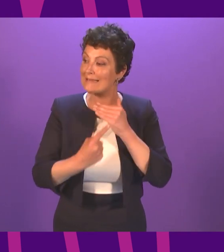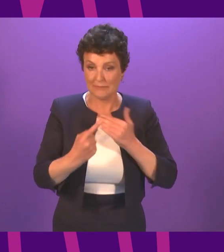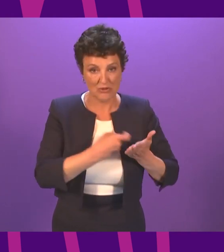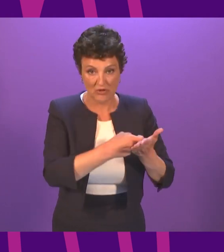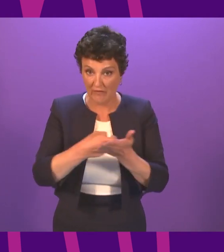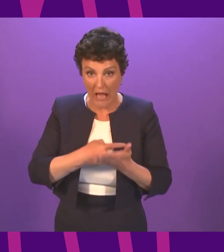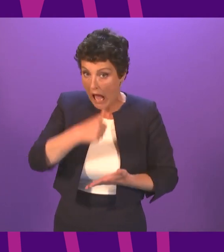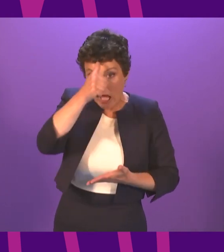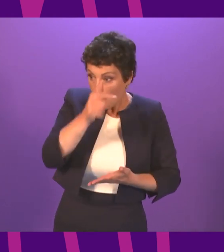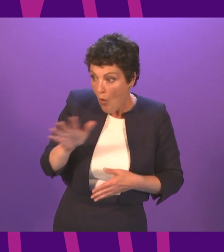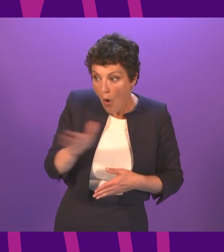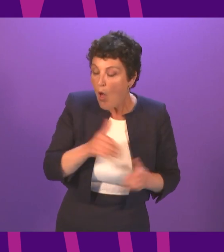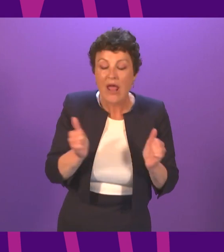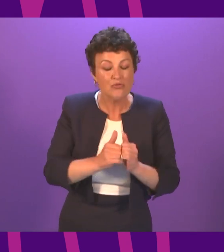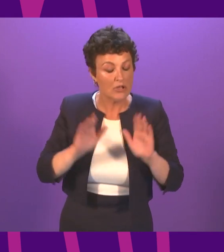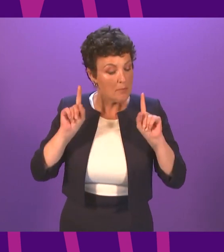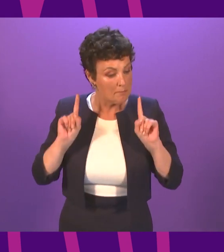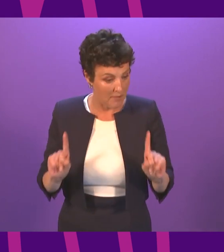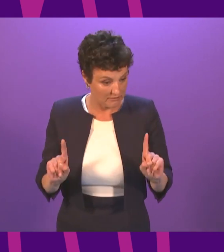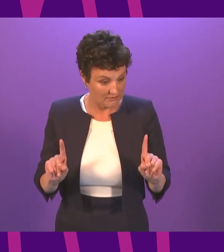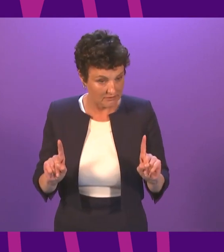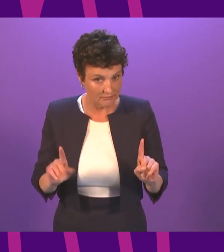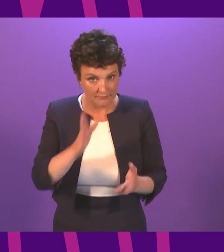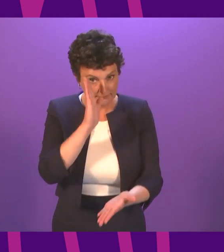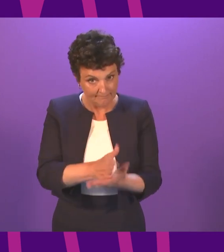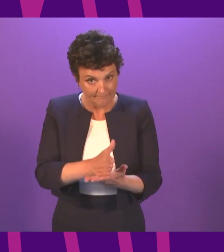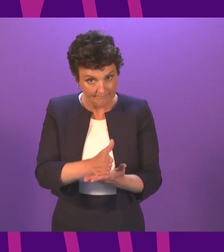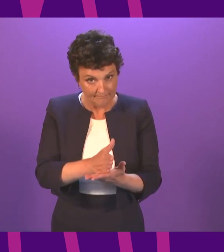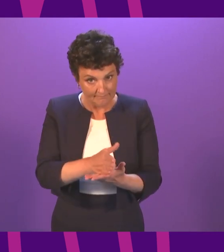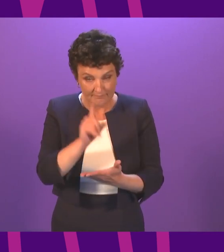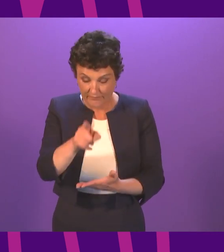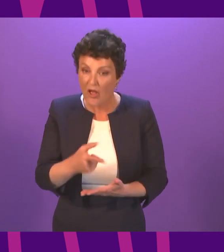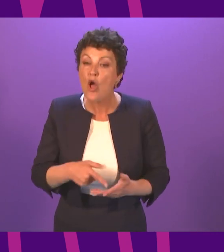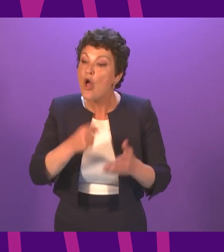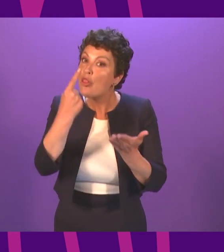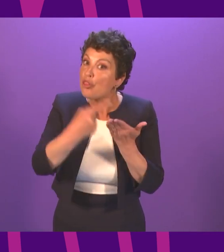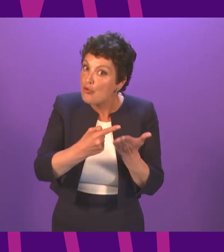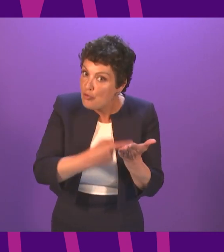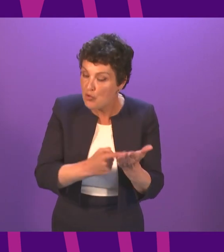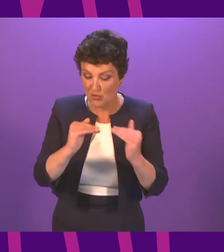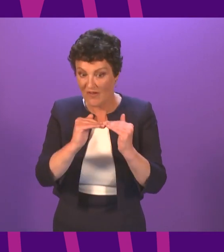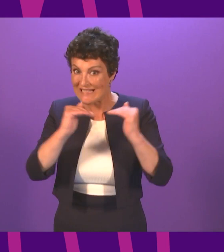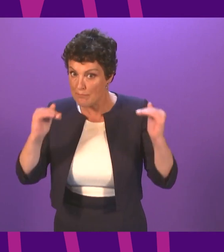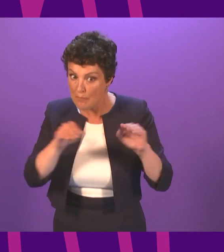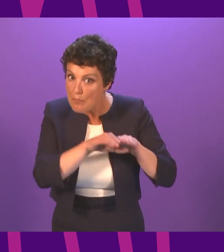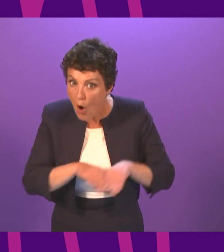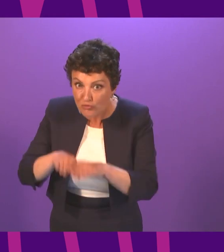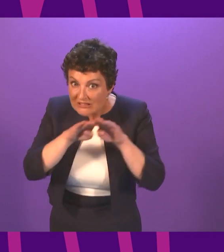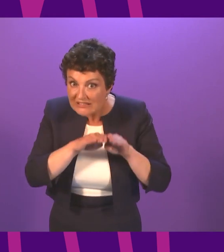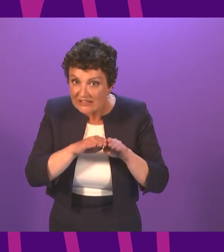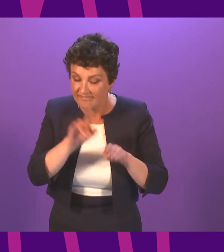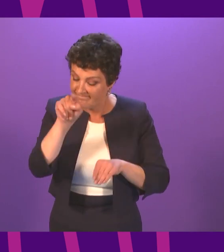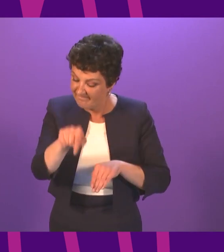on. By any measure of parliamentary democracy, there is a clear mandate for a referendum within this term of